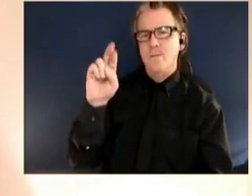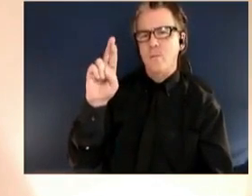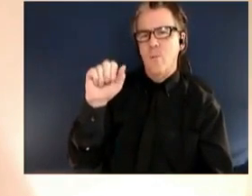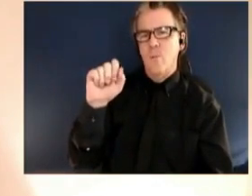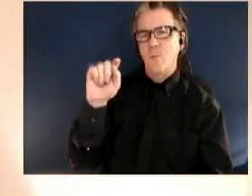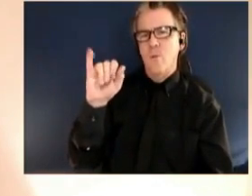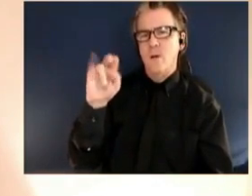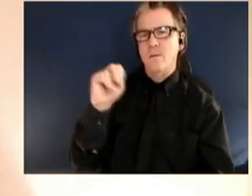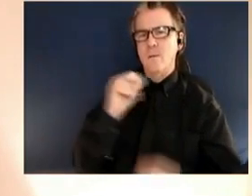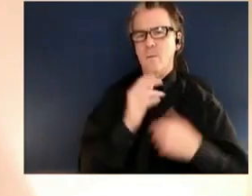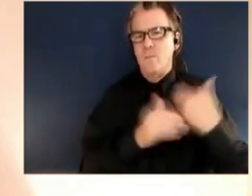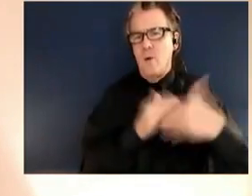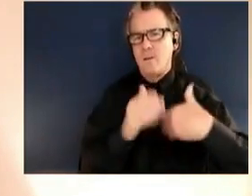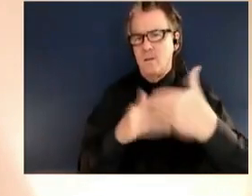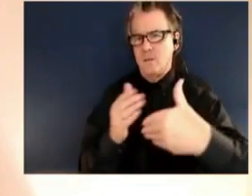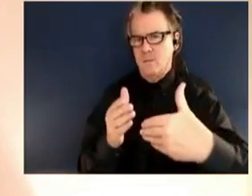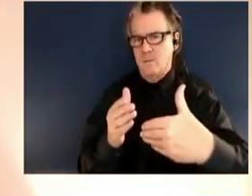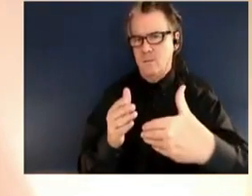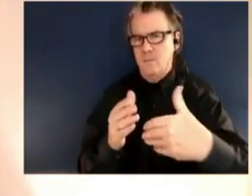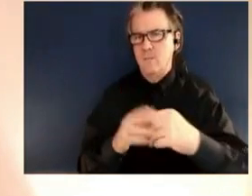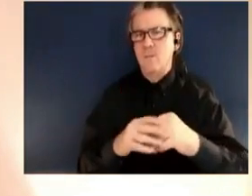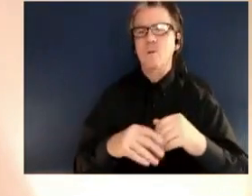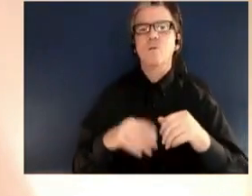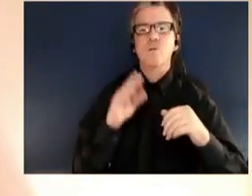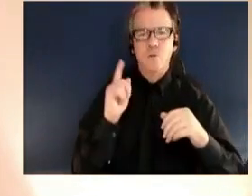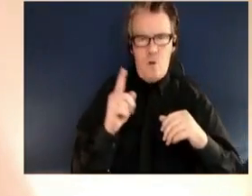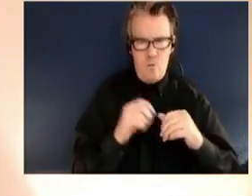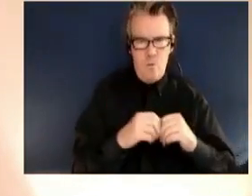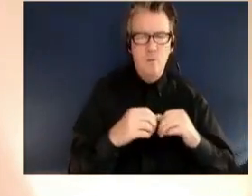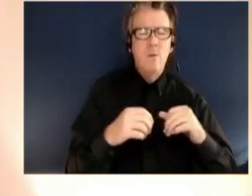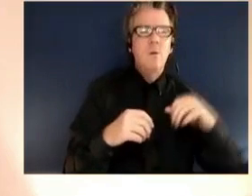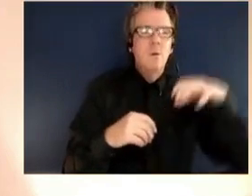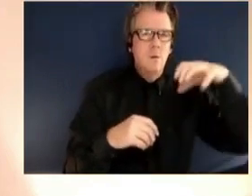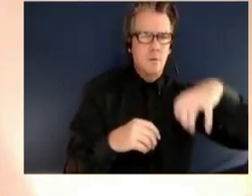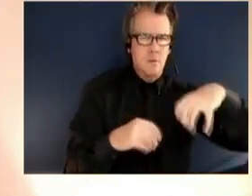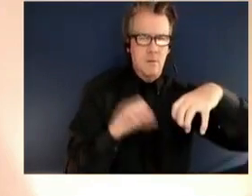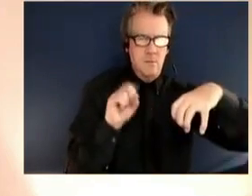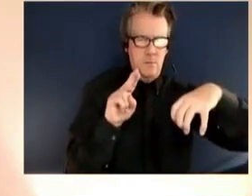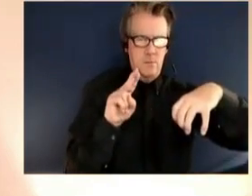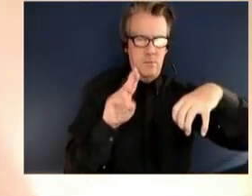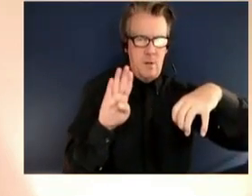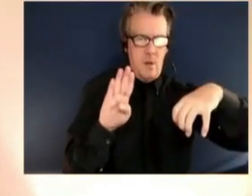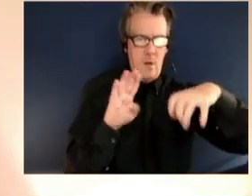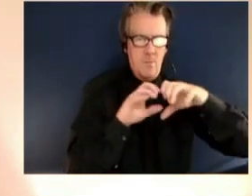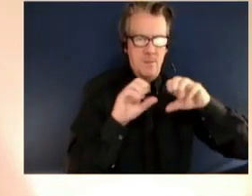at a substation. It's no different than the breaker panel or the fuse panel in your home.